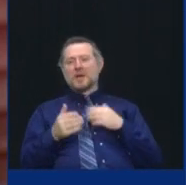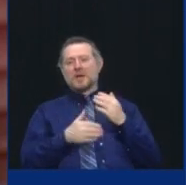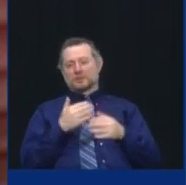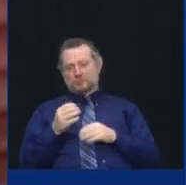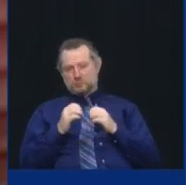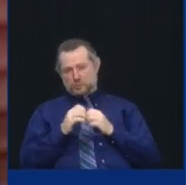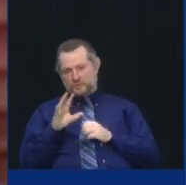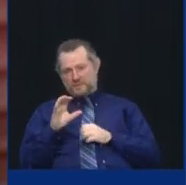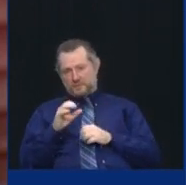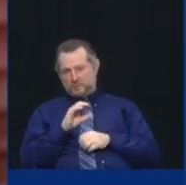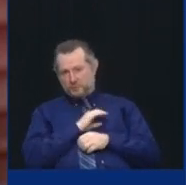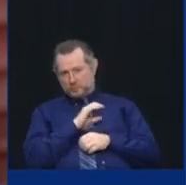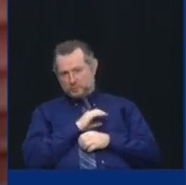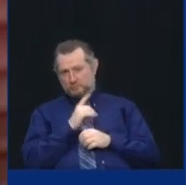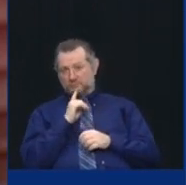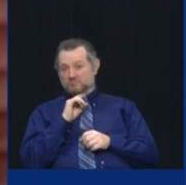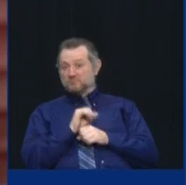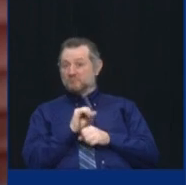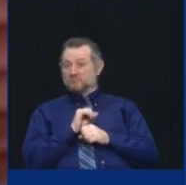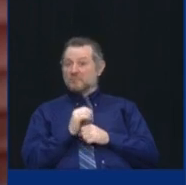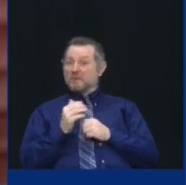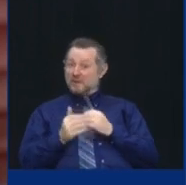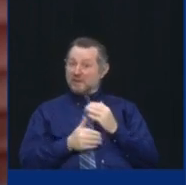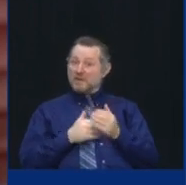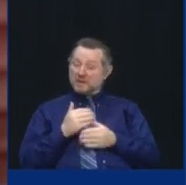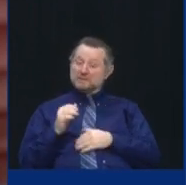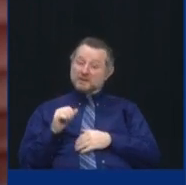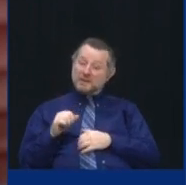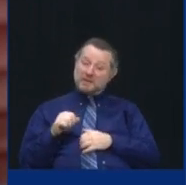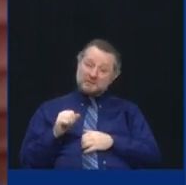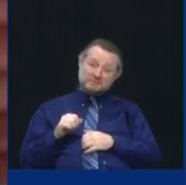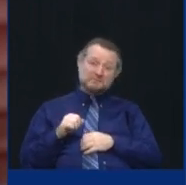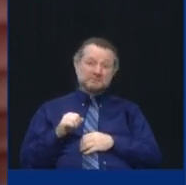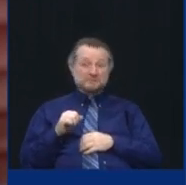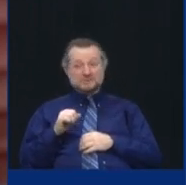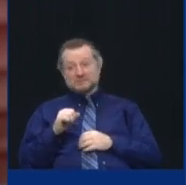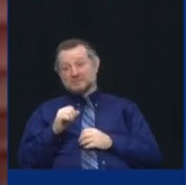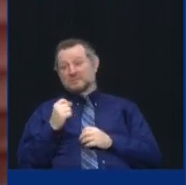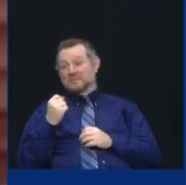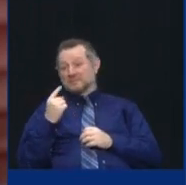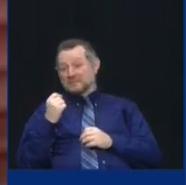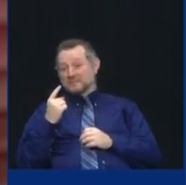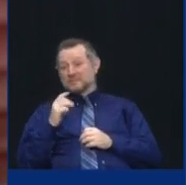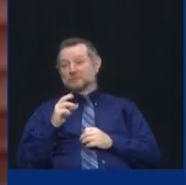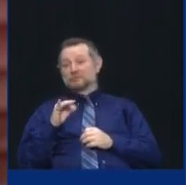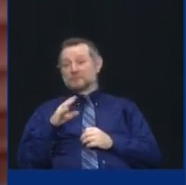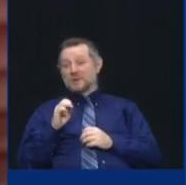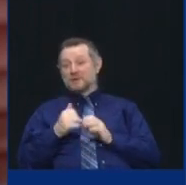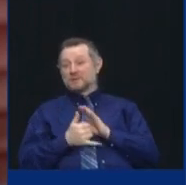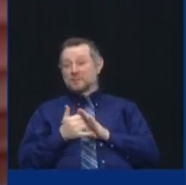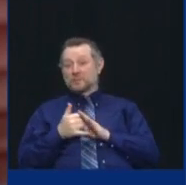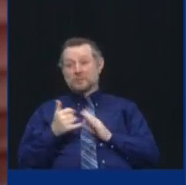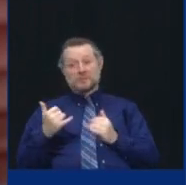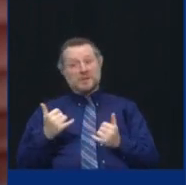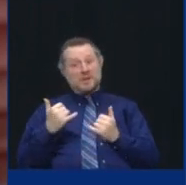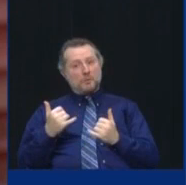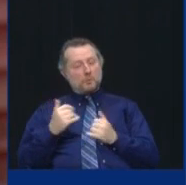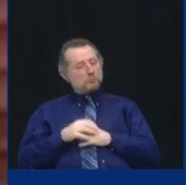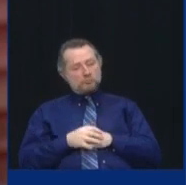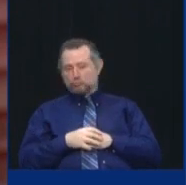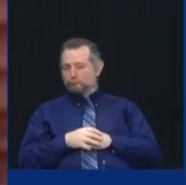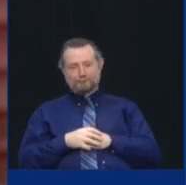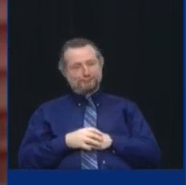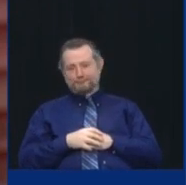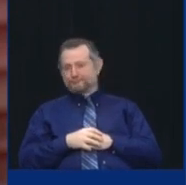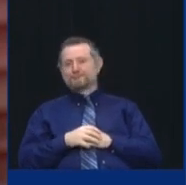have been hiring the police. The crime on the subways now is a major,